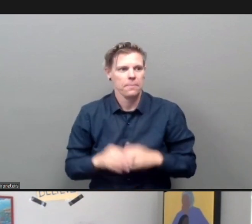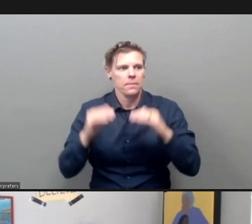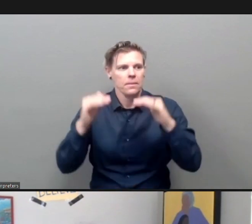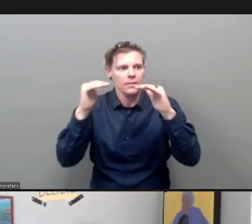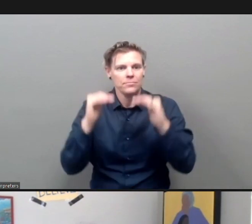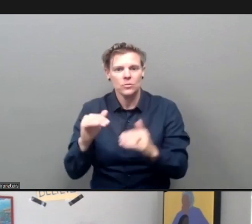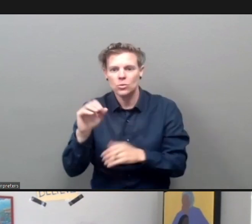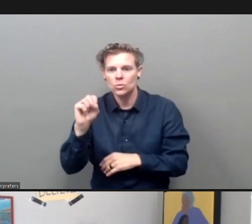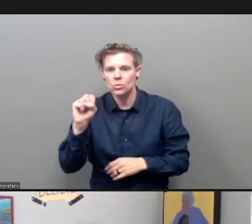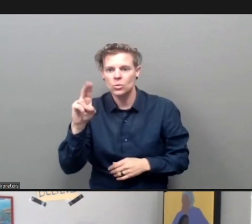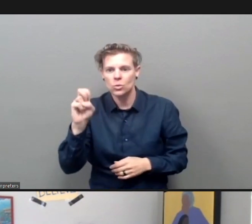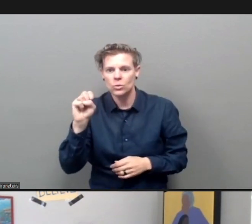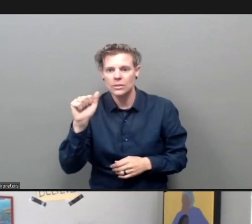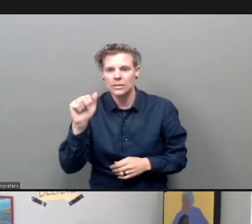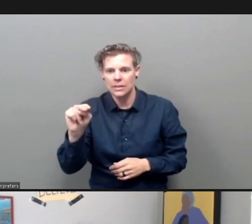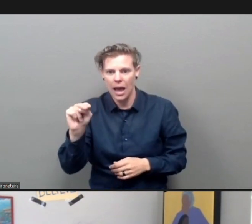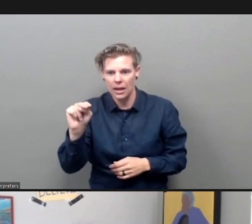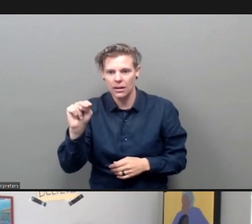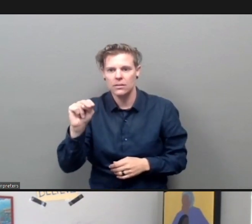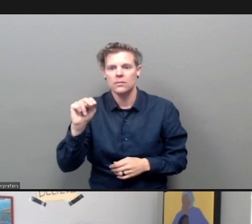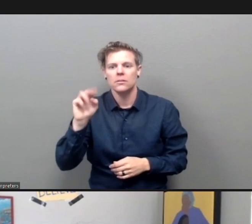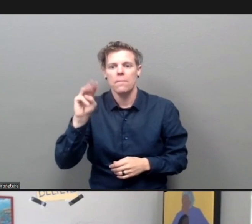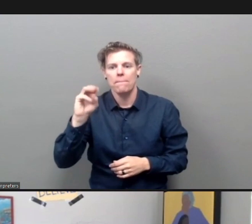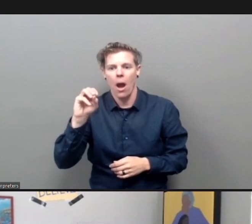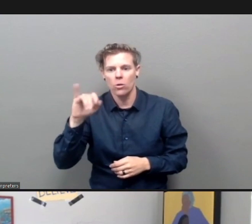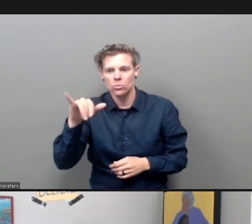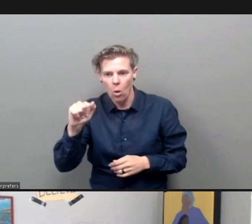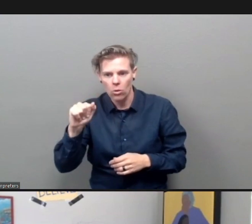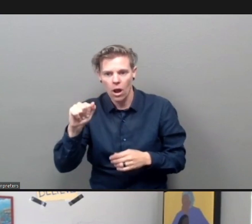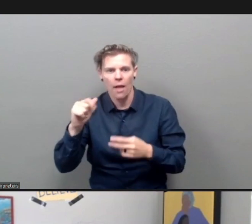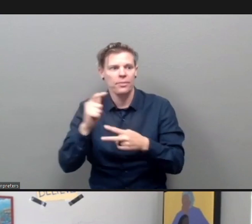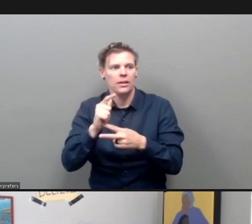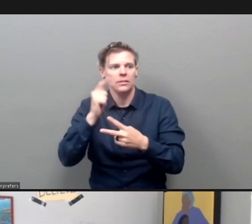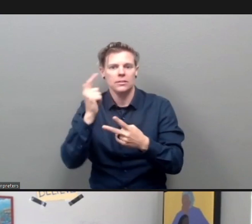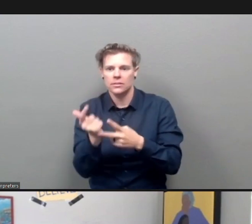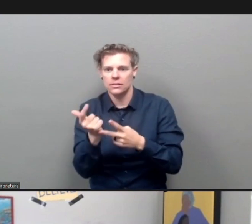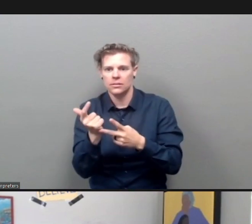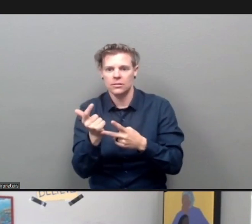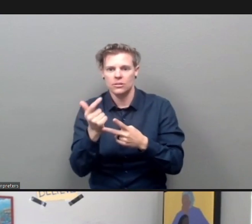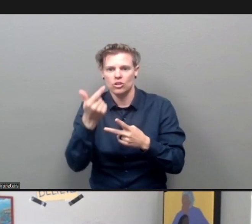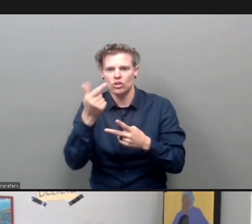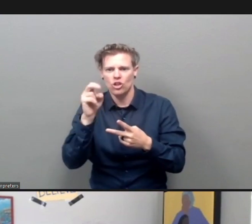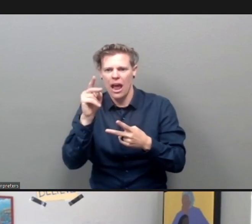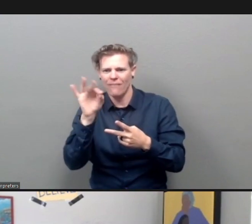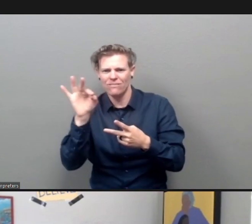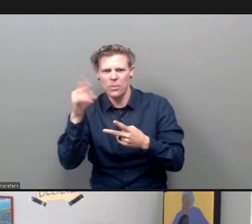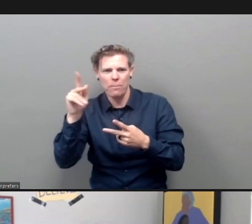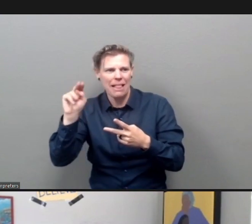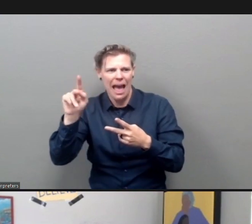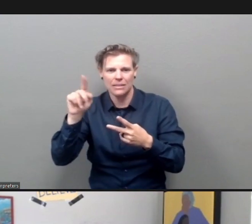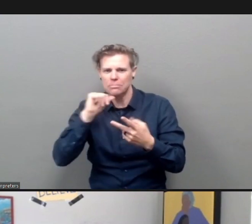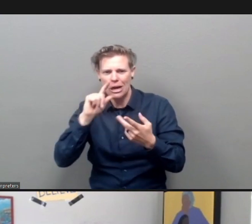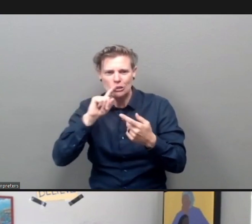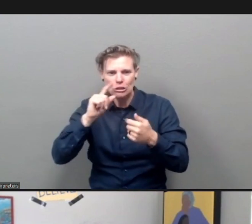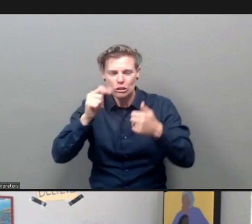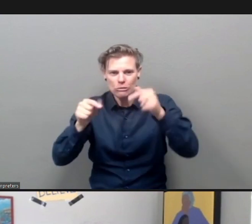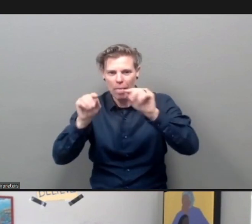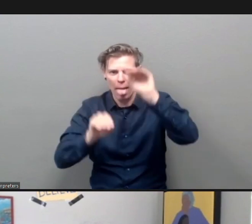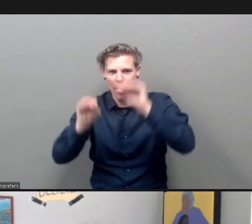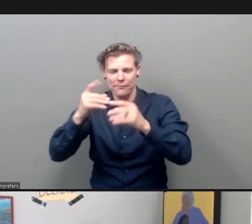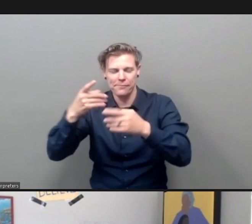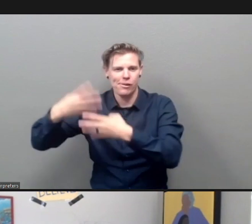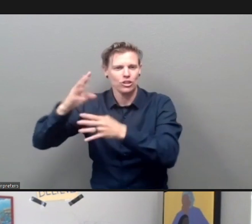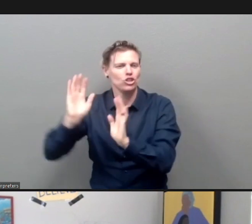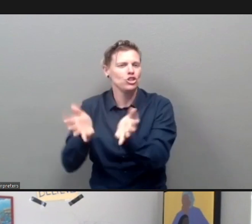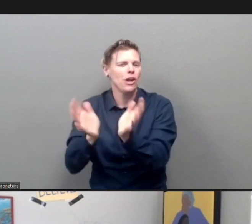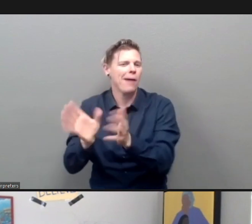Plant. But I think we've gotten it's gotten a little confusing only because I think what's happening is folks are immediately raising their hands after they've